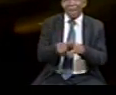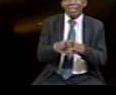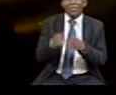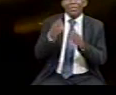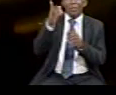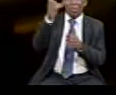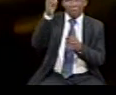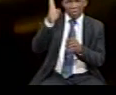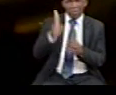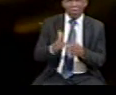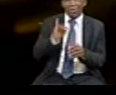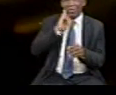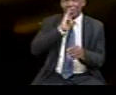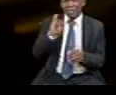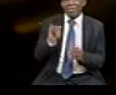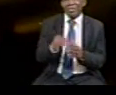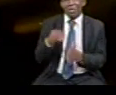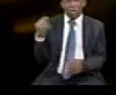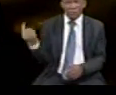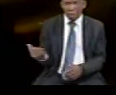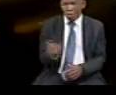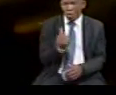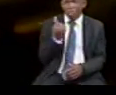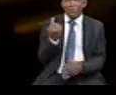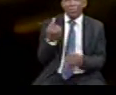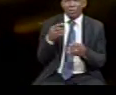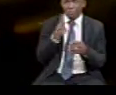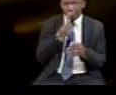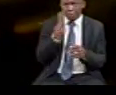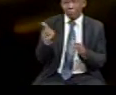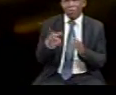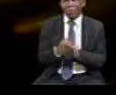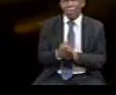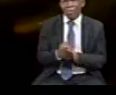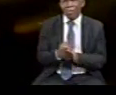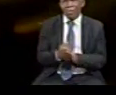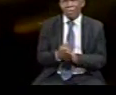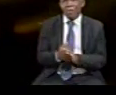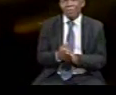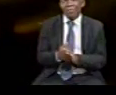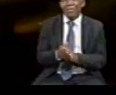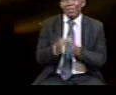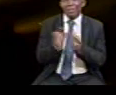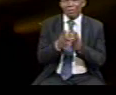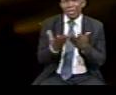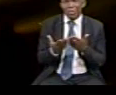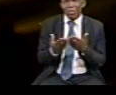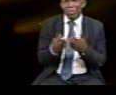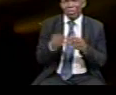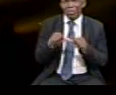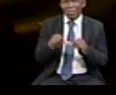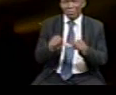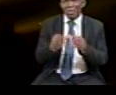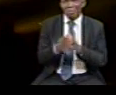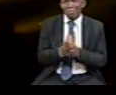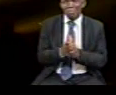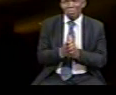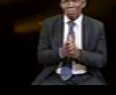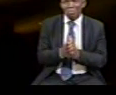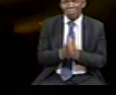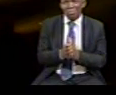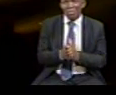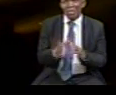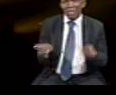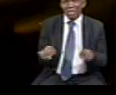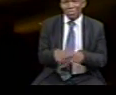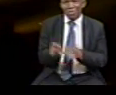whatever the mortal man, fallen man, is throwing at the Bible will outlive them. And God will help us to remain committed